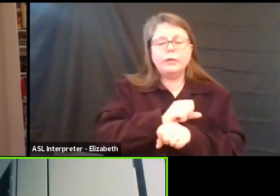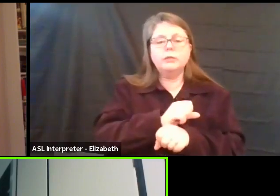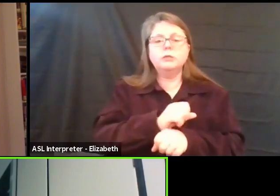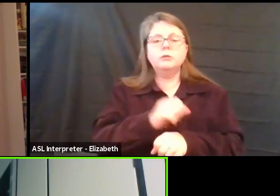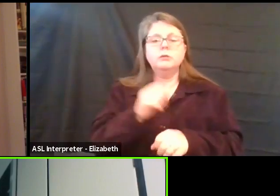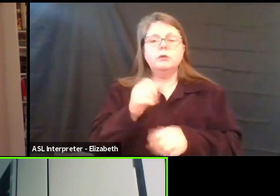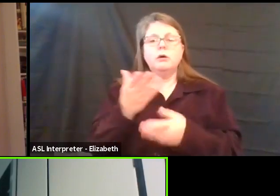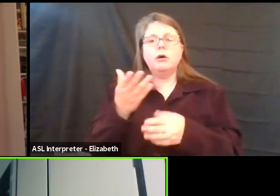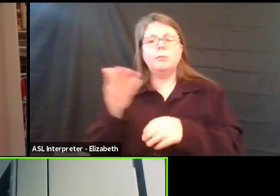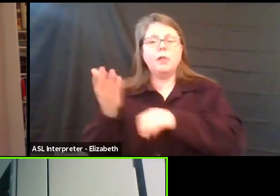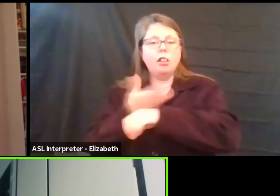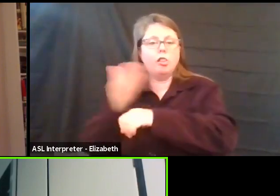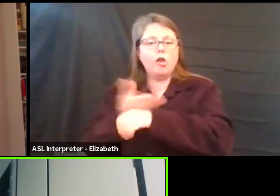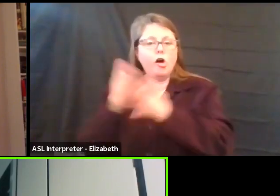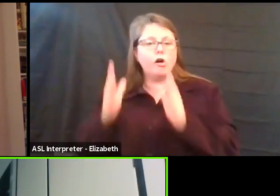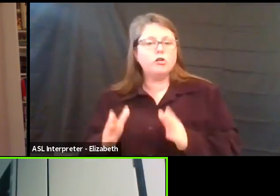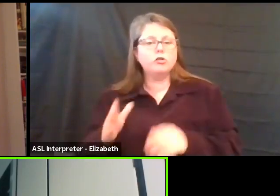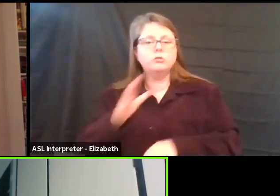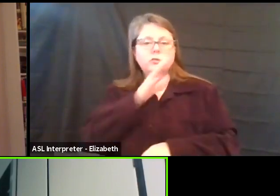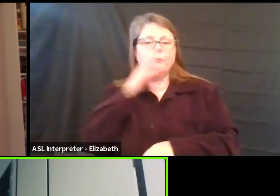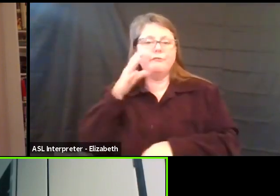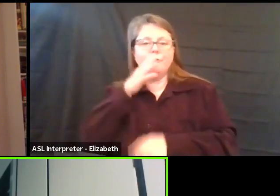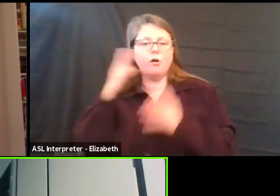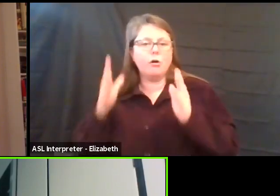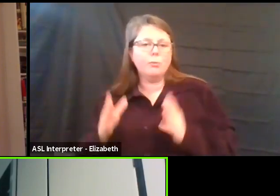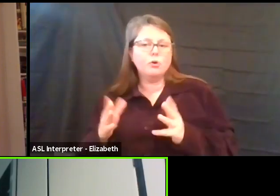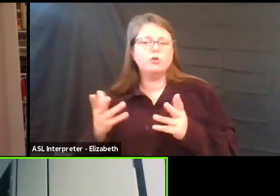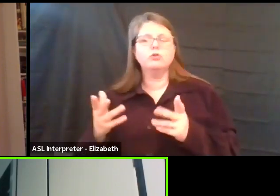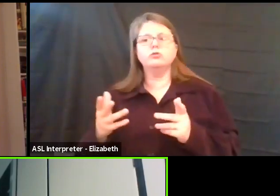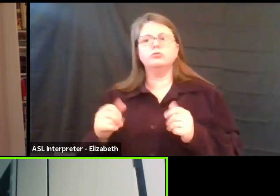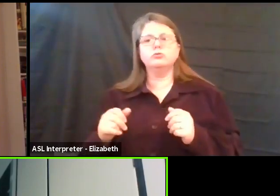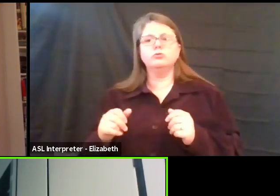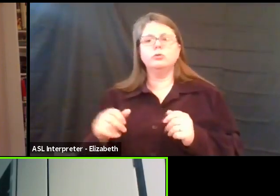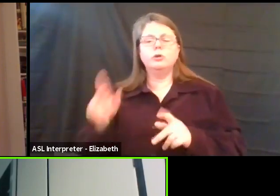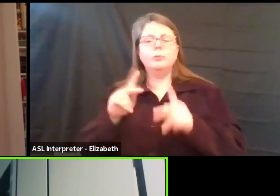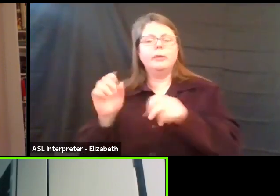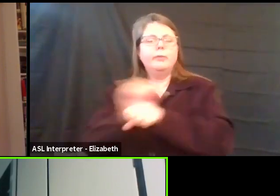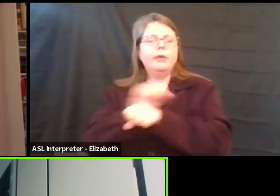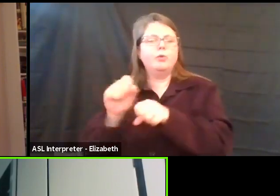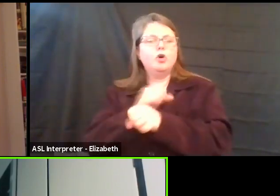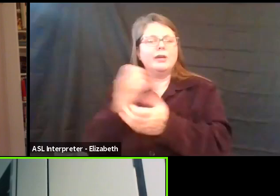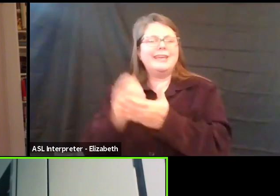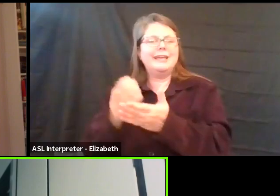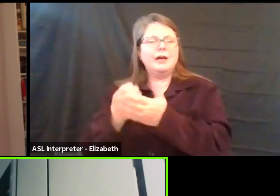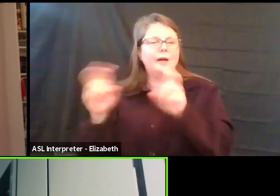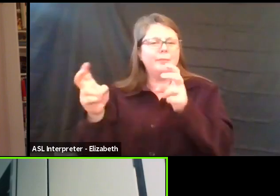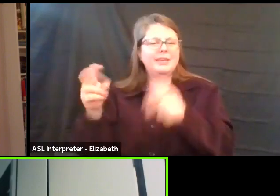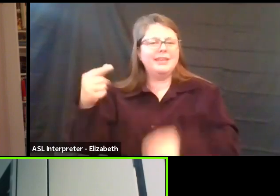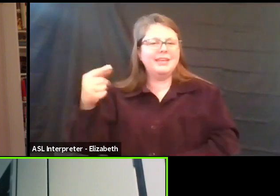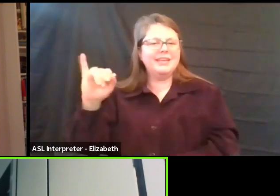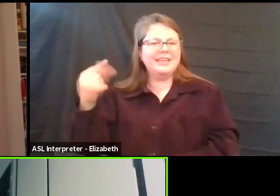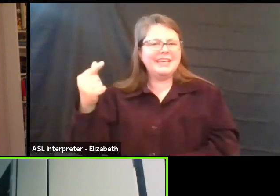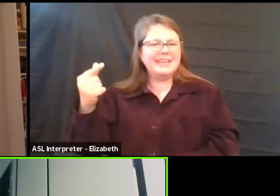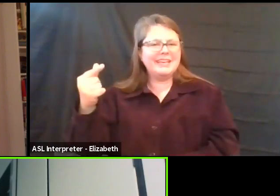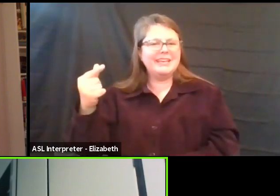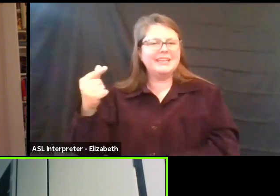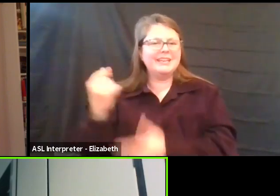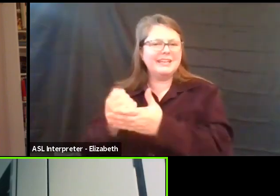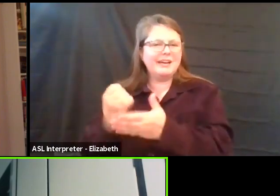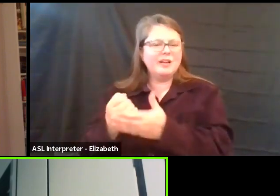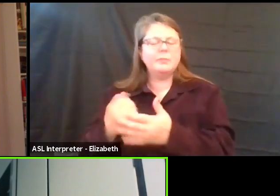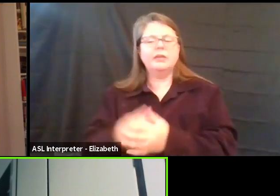who work on the gig economy, or who maybe are consultants, that kind of